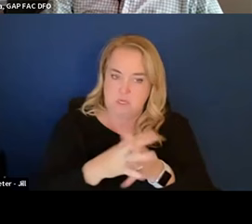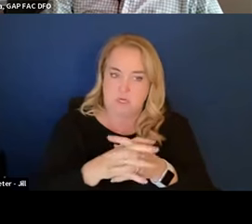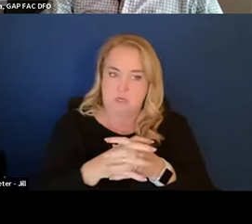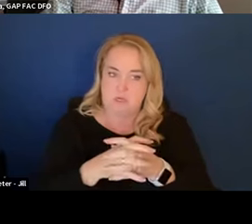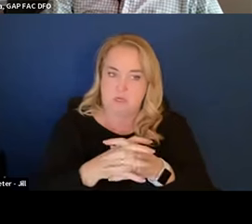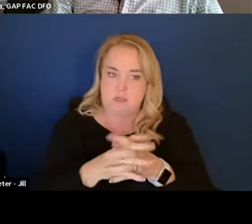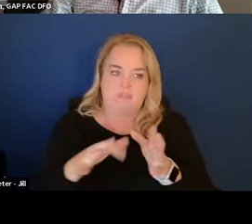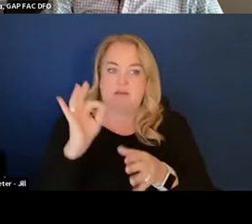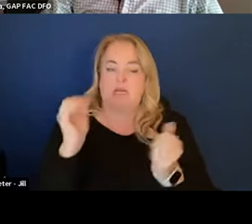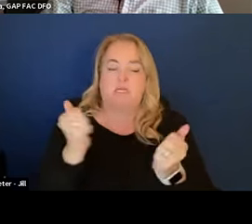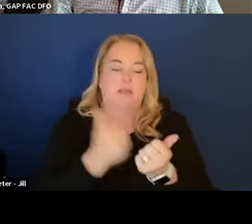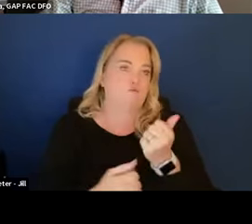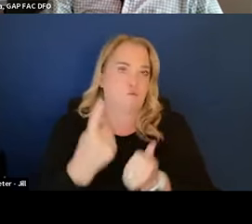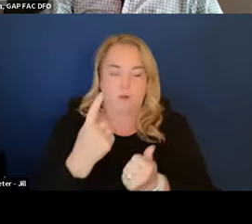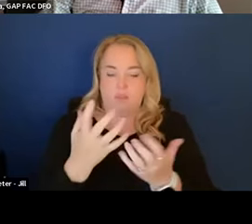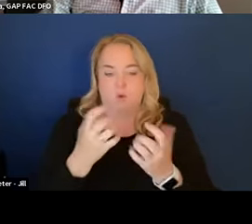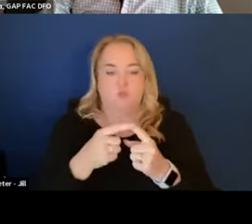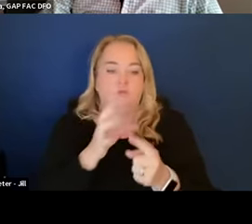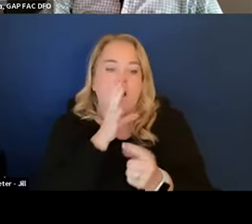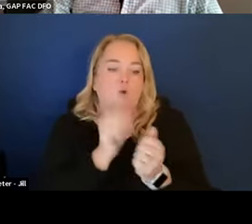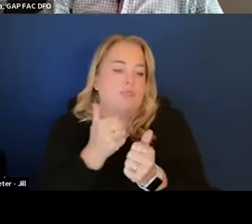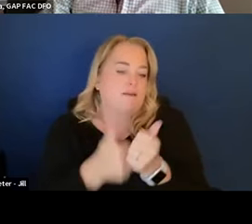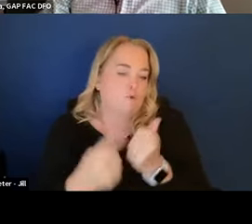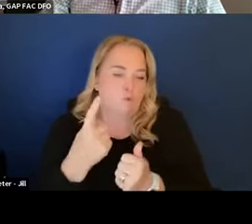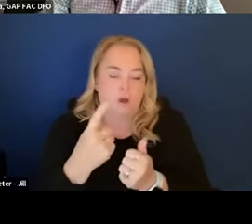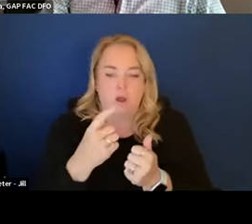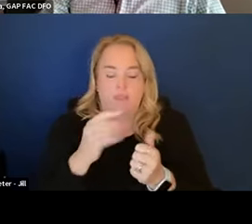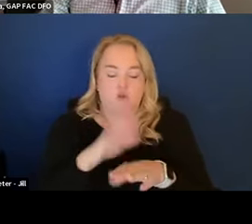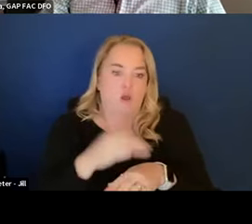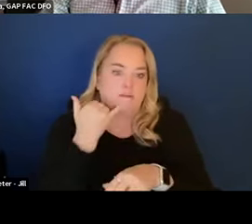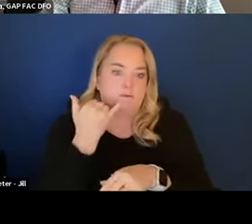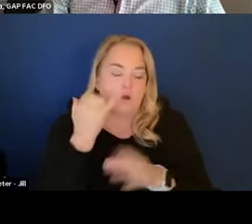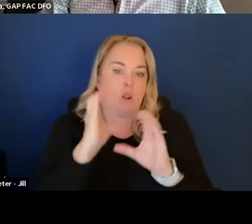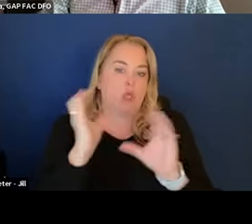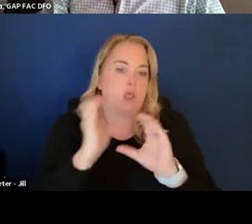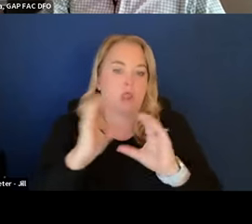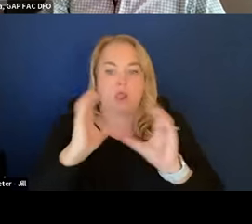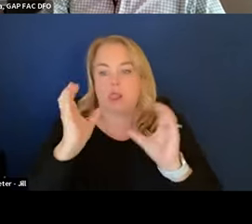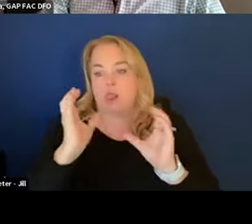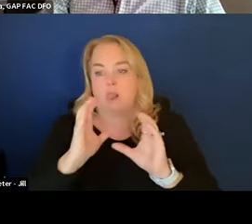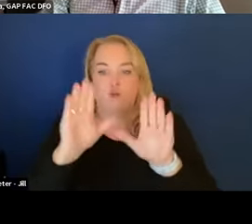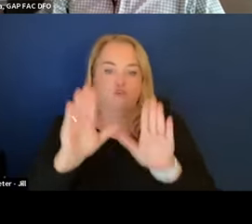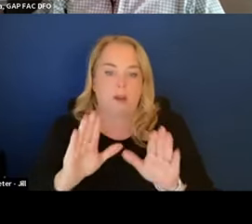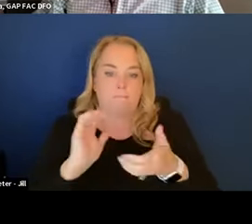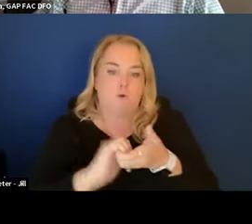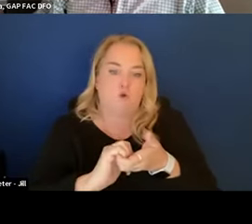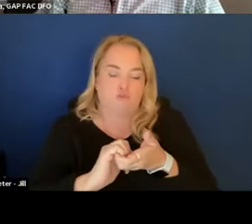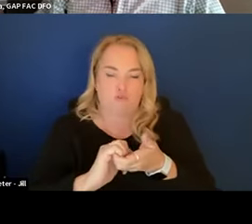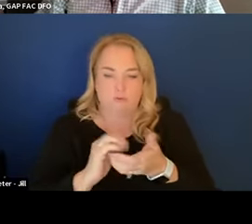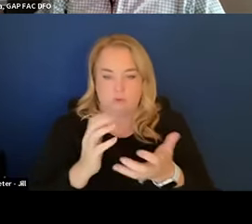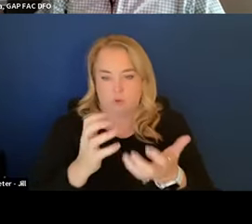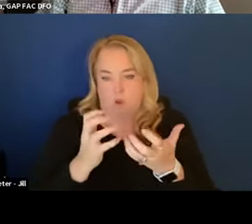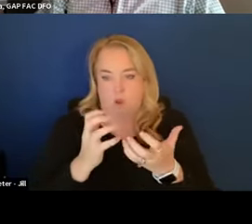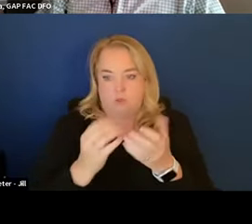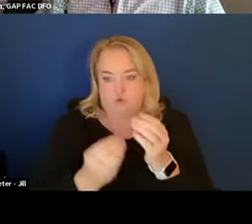they find everybody and they want to talk to everybody, and they're on the phone constantly looking for those great partners, because they really want to